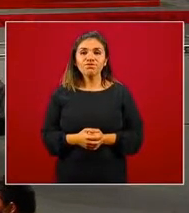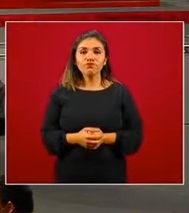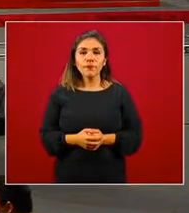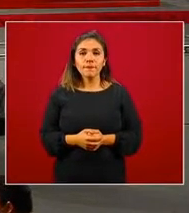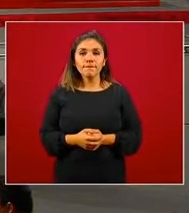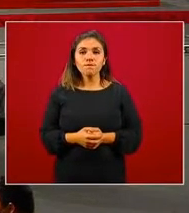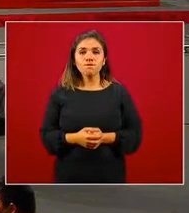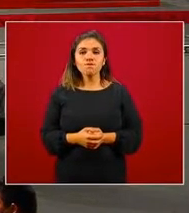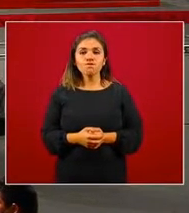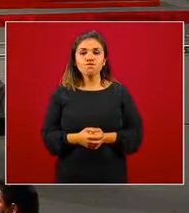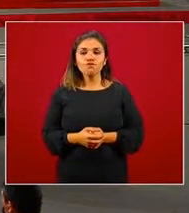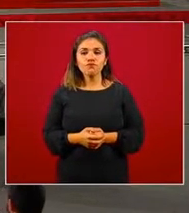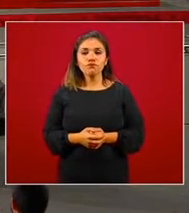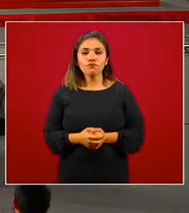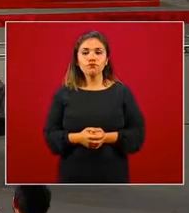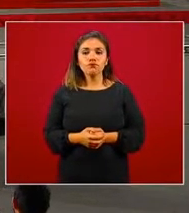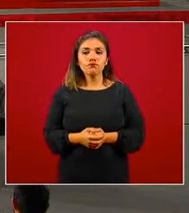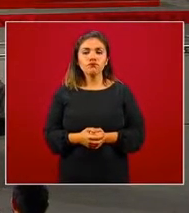PPE.